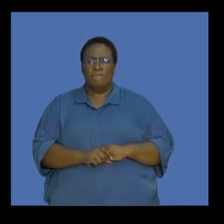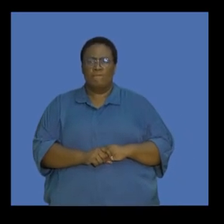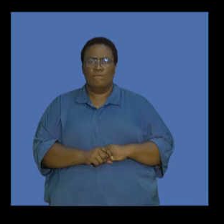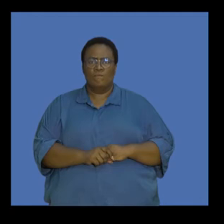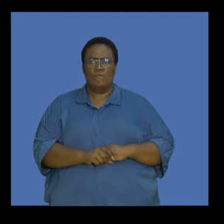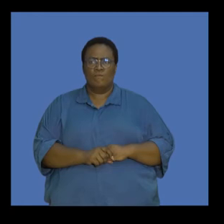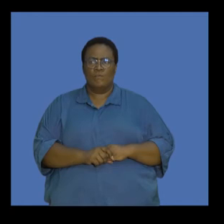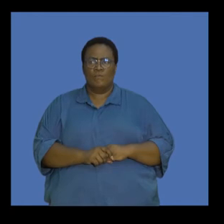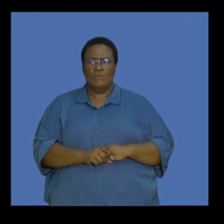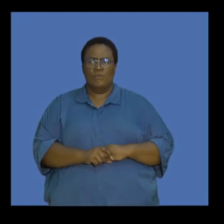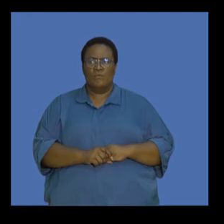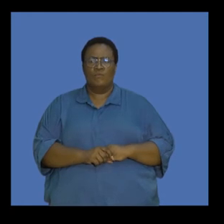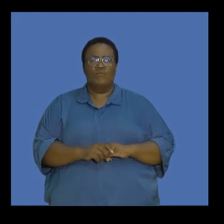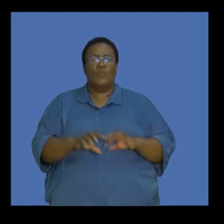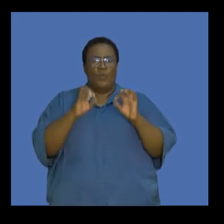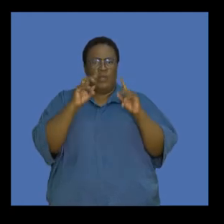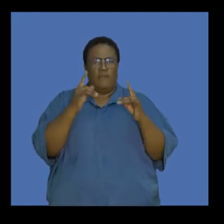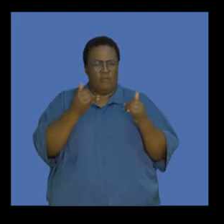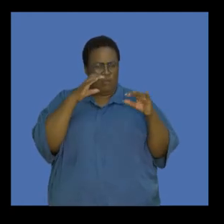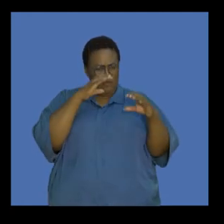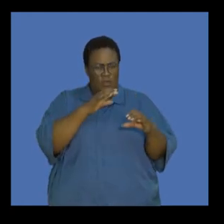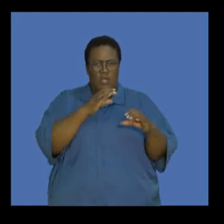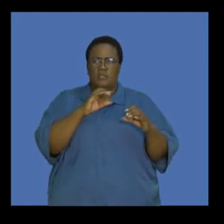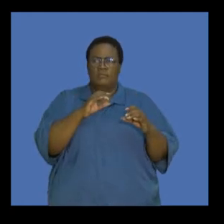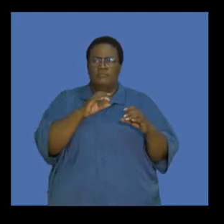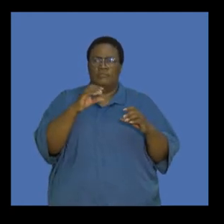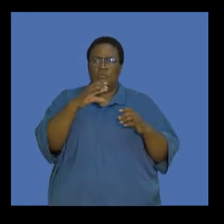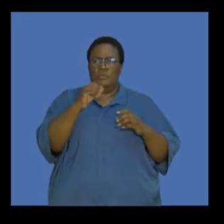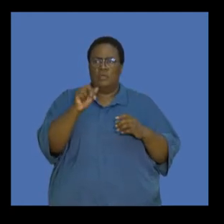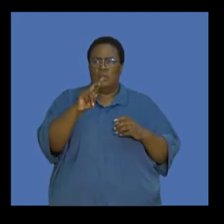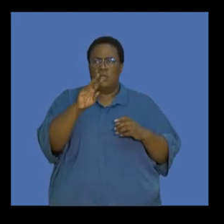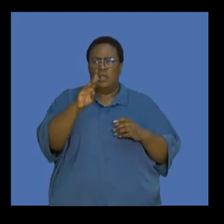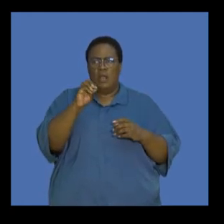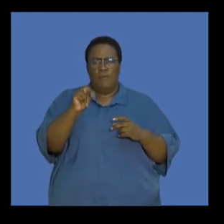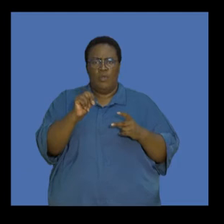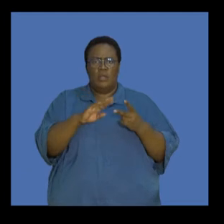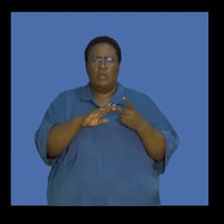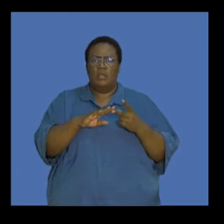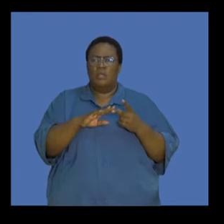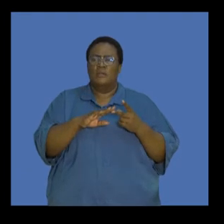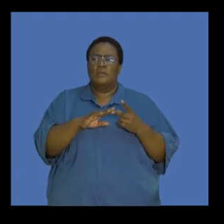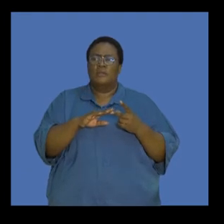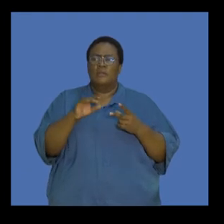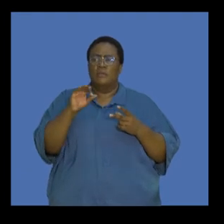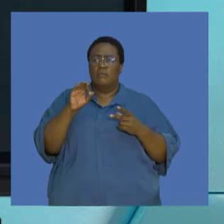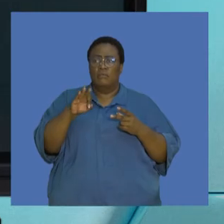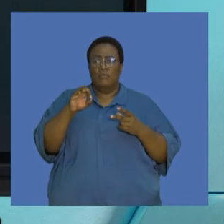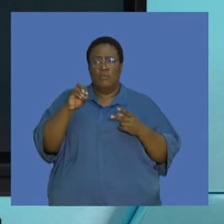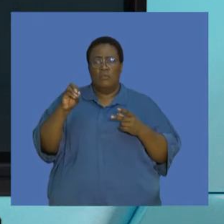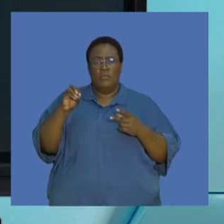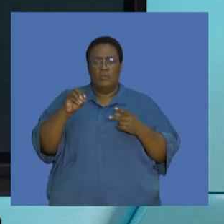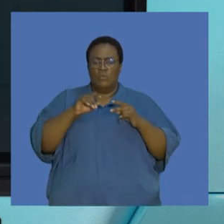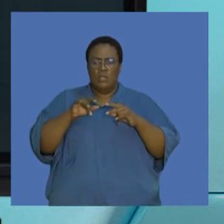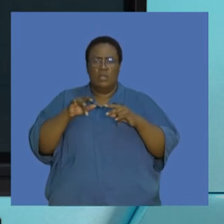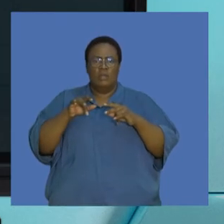Let's spend some time looking at what is carbon footprint. Guys, I'm sure this is a term that you would have heard about in terms of